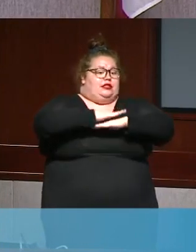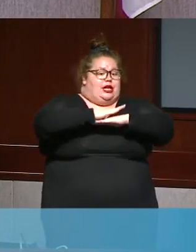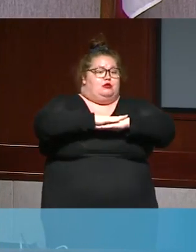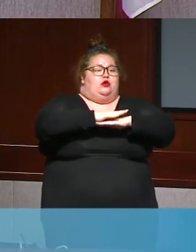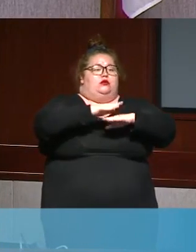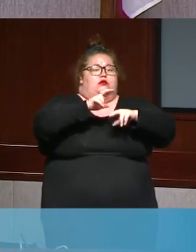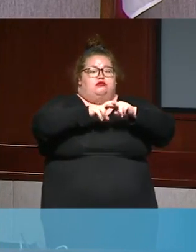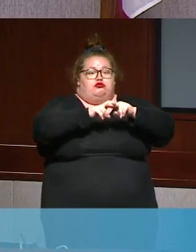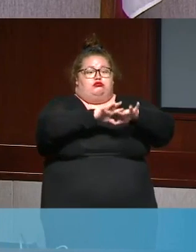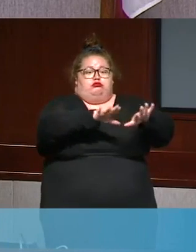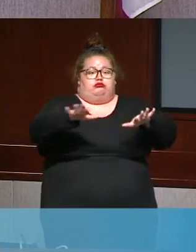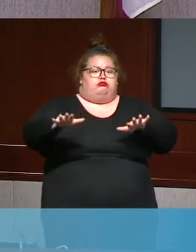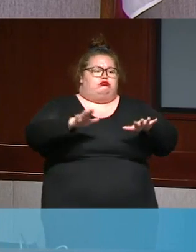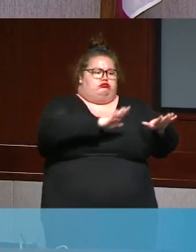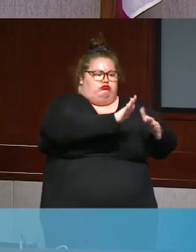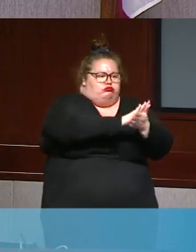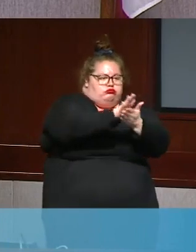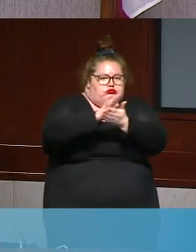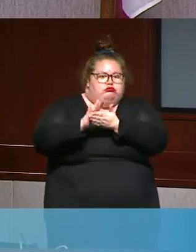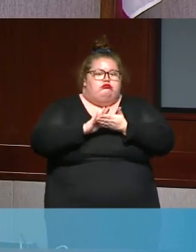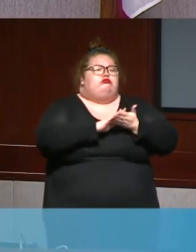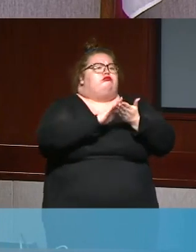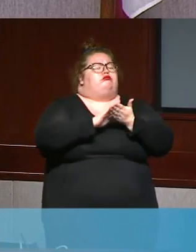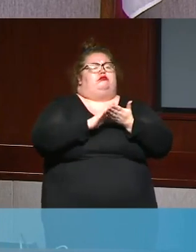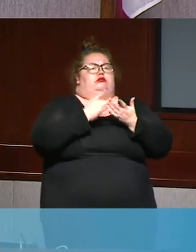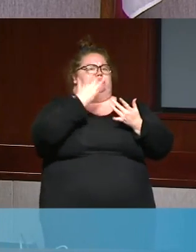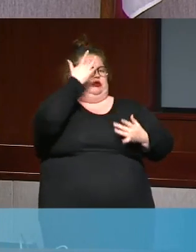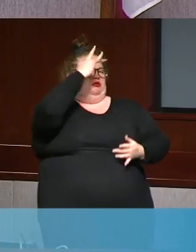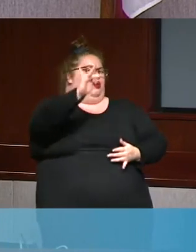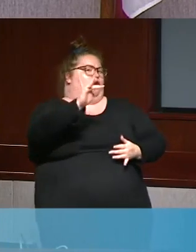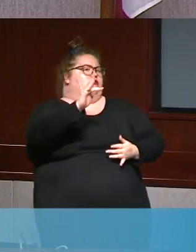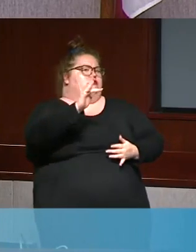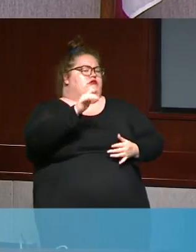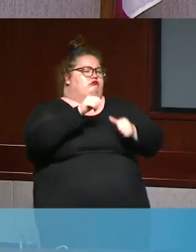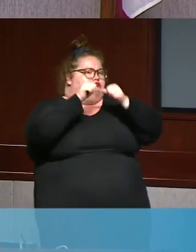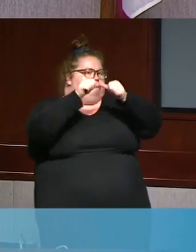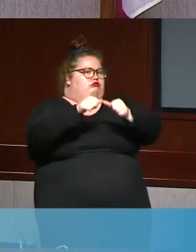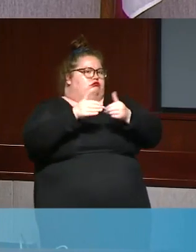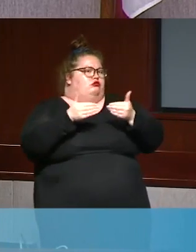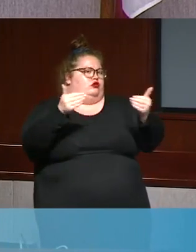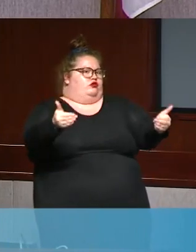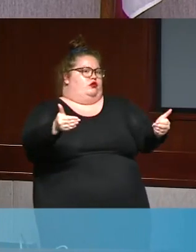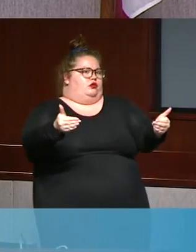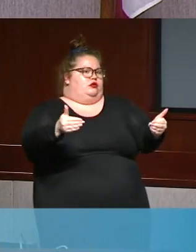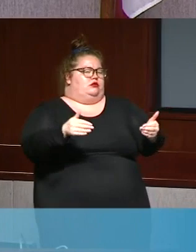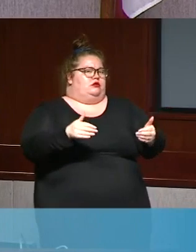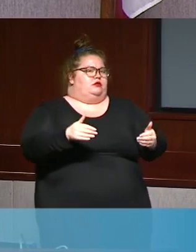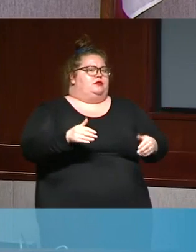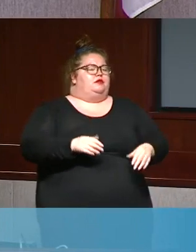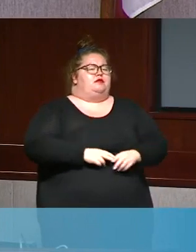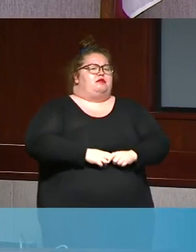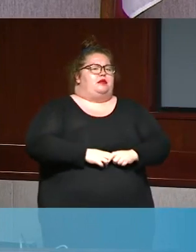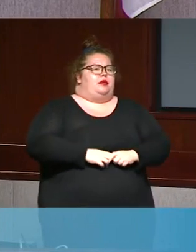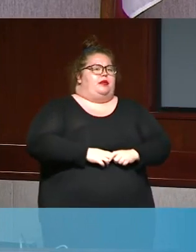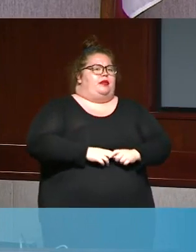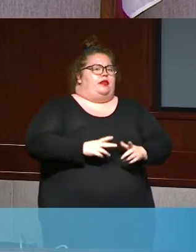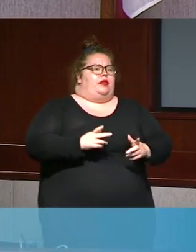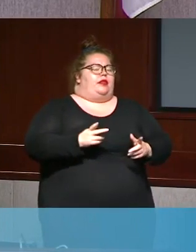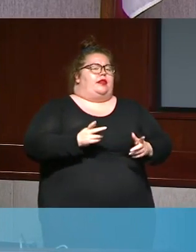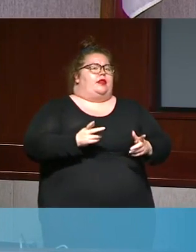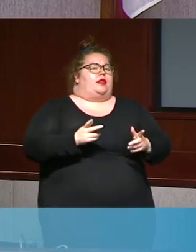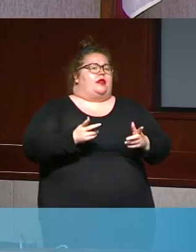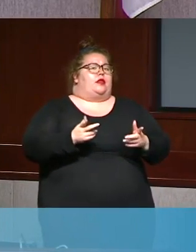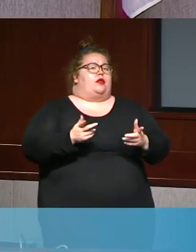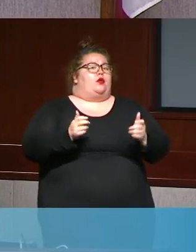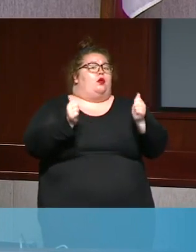touch your face, wash your hands, folks, and be smart as we go forward. In addition to